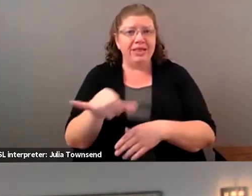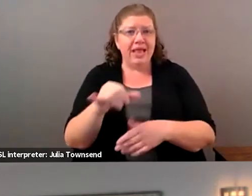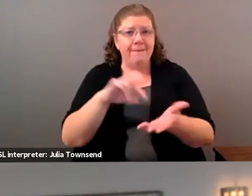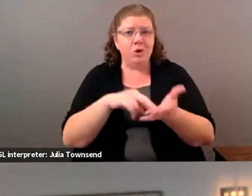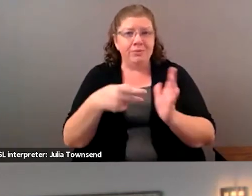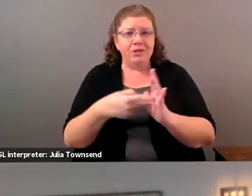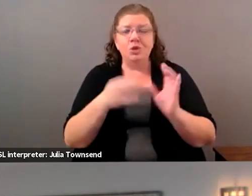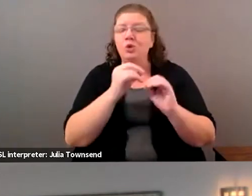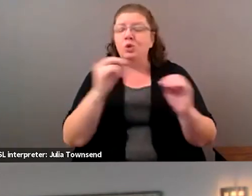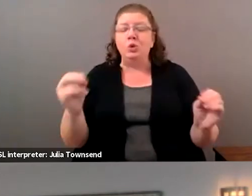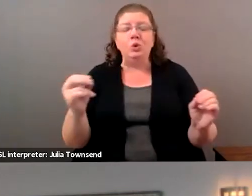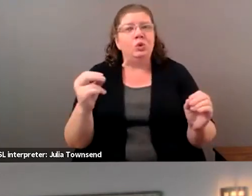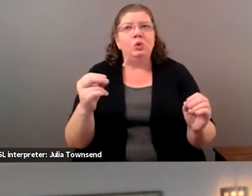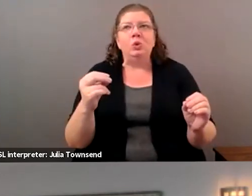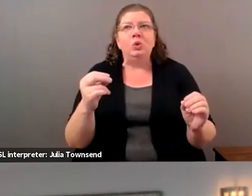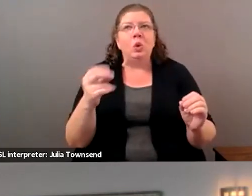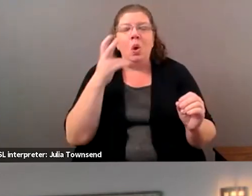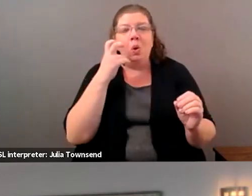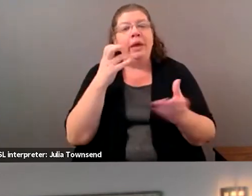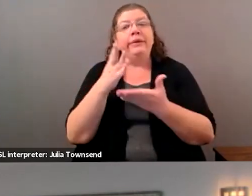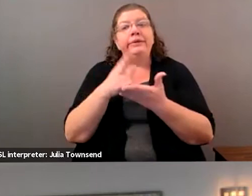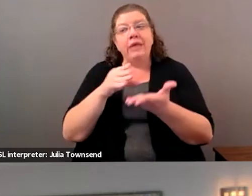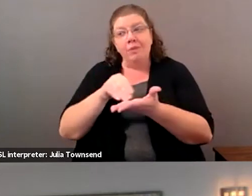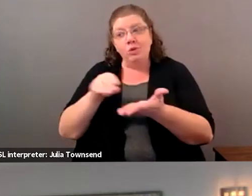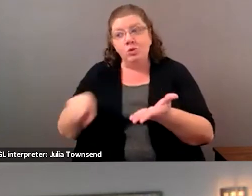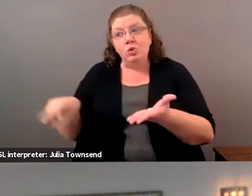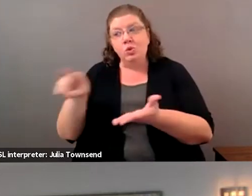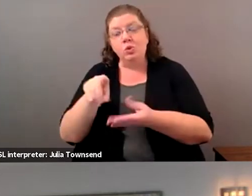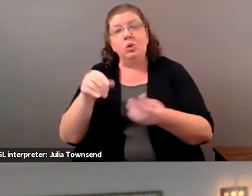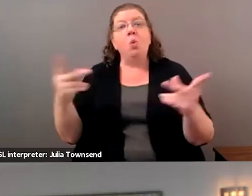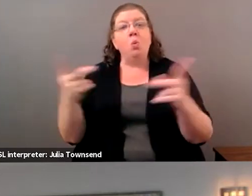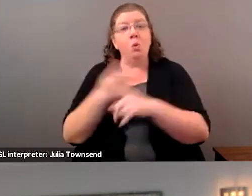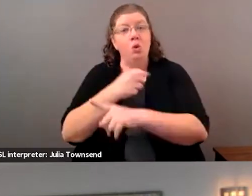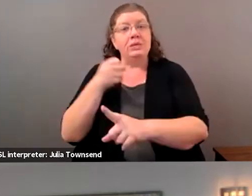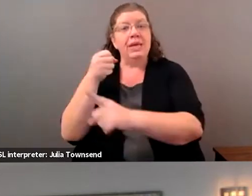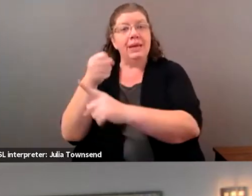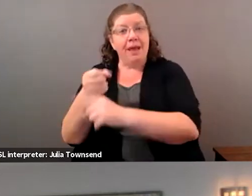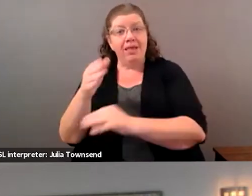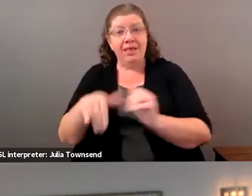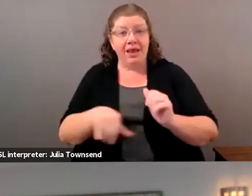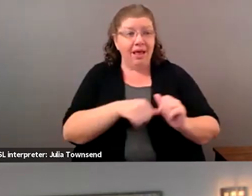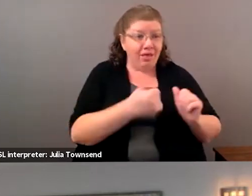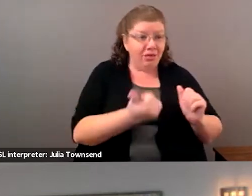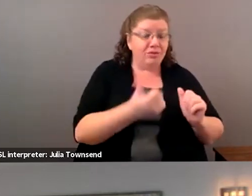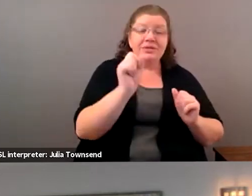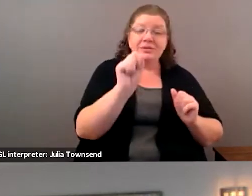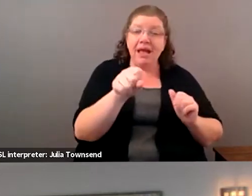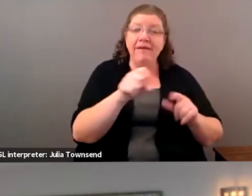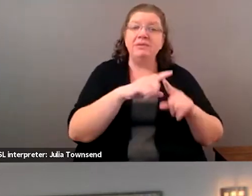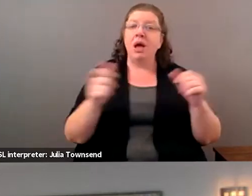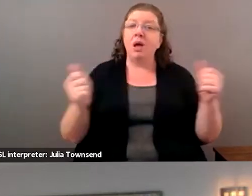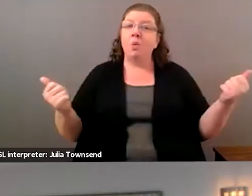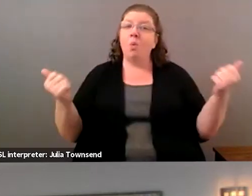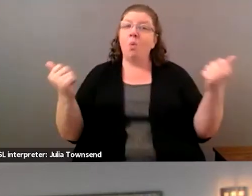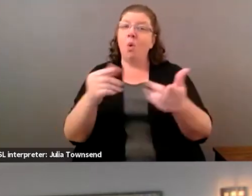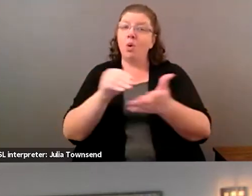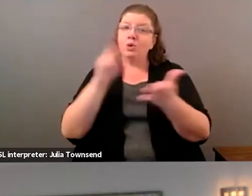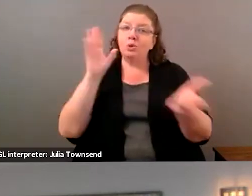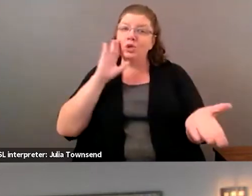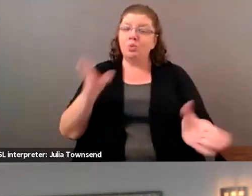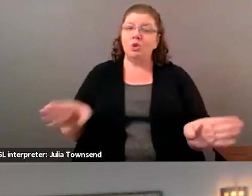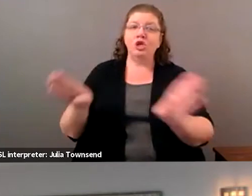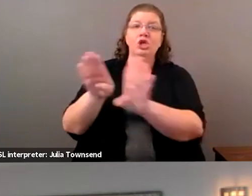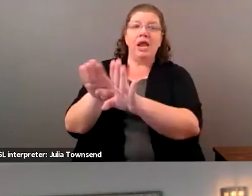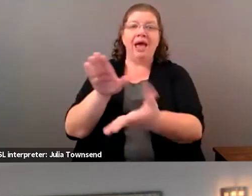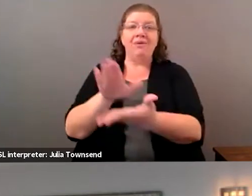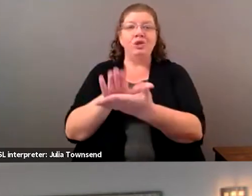no question that some students were more impacted than others. However, all students were shut out of school and